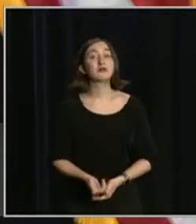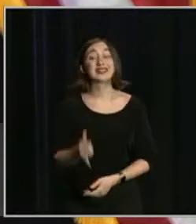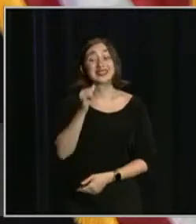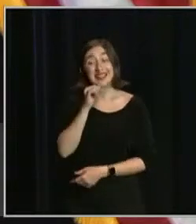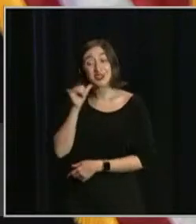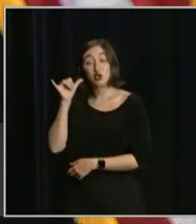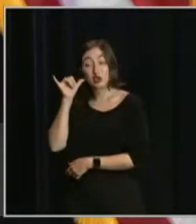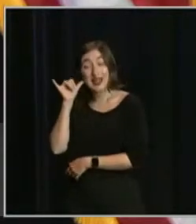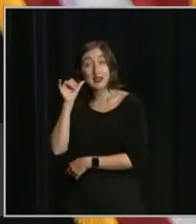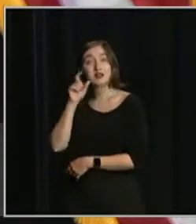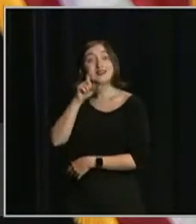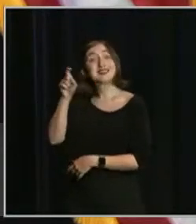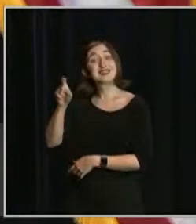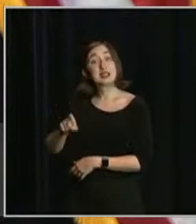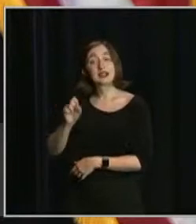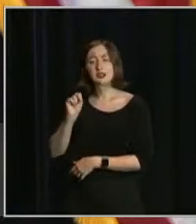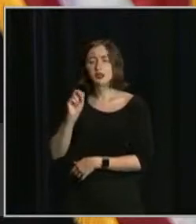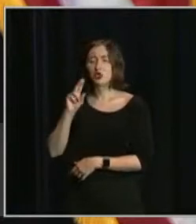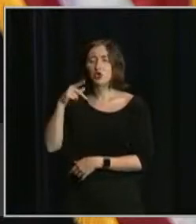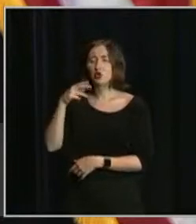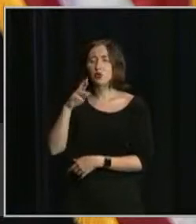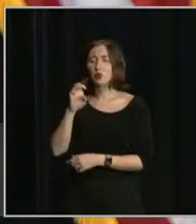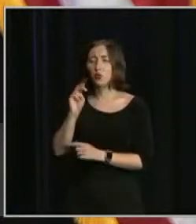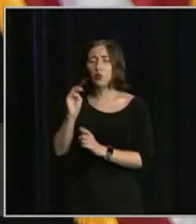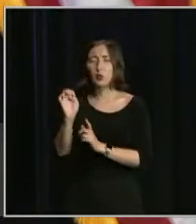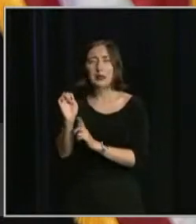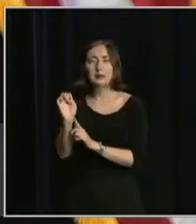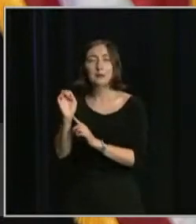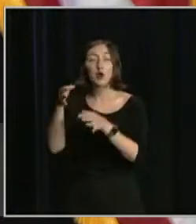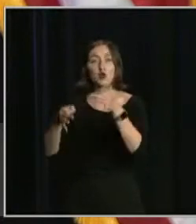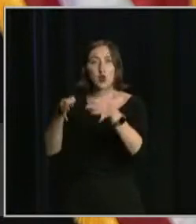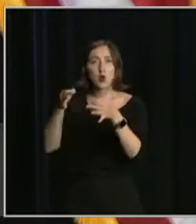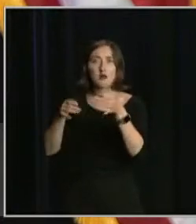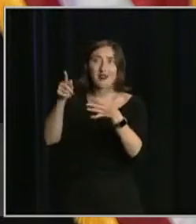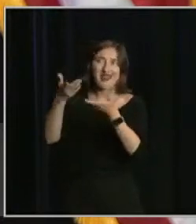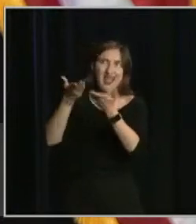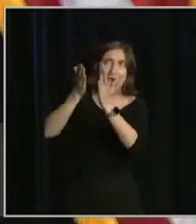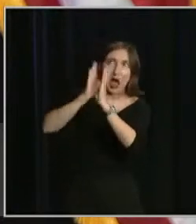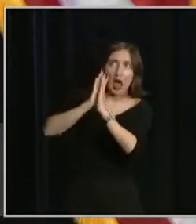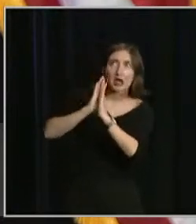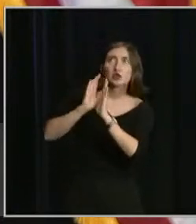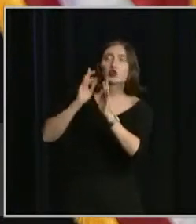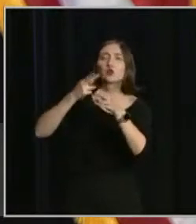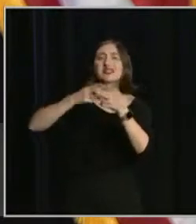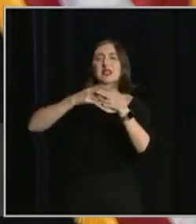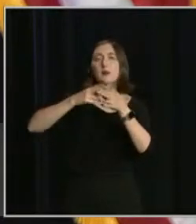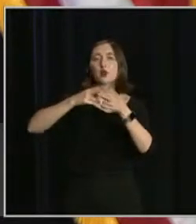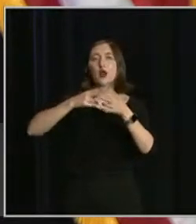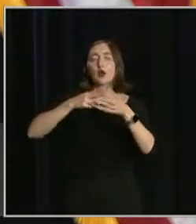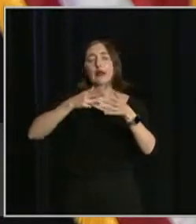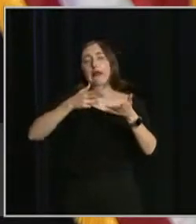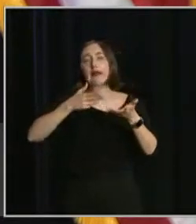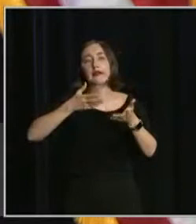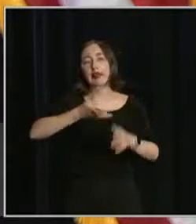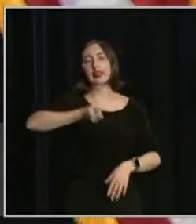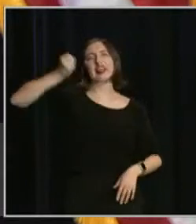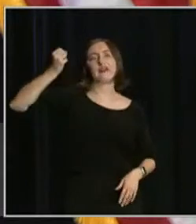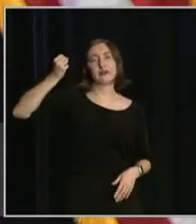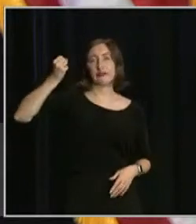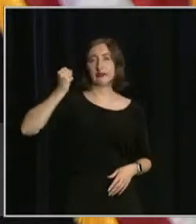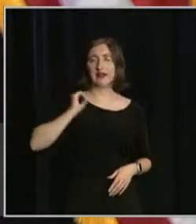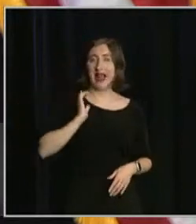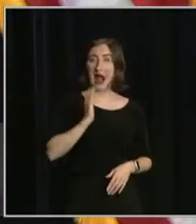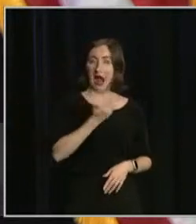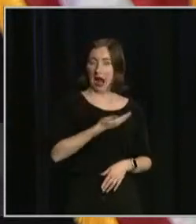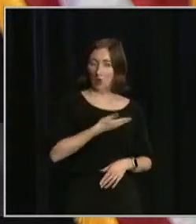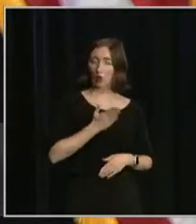to provide emergency relief to essentially lift our temporary injunction and invalidate it. The Supreme Court